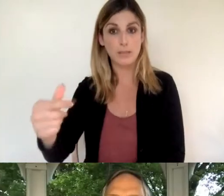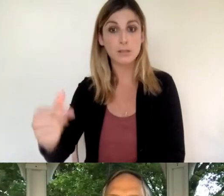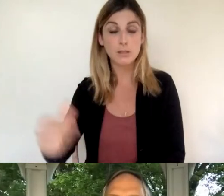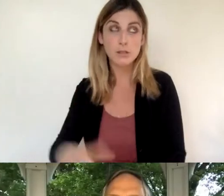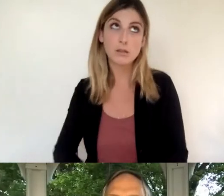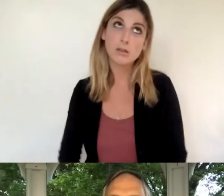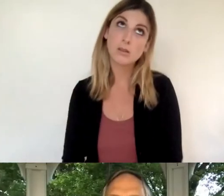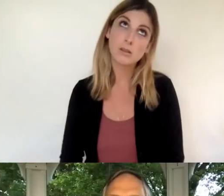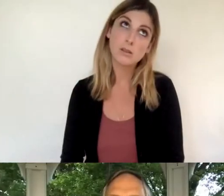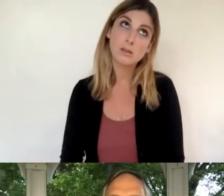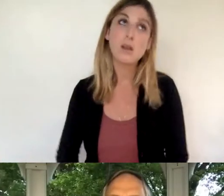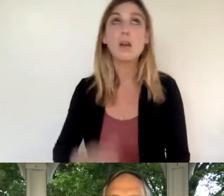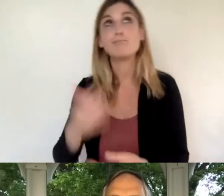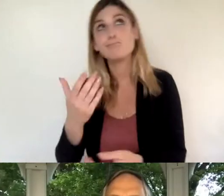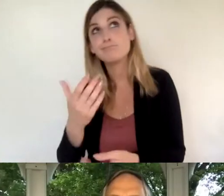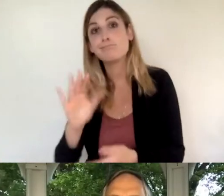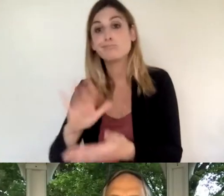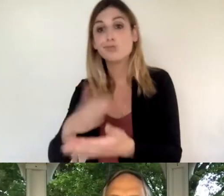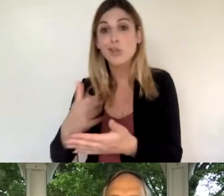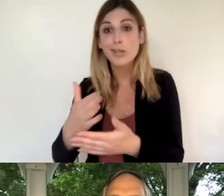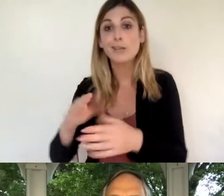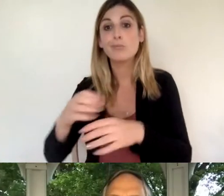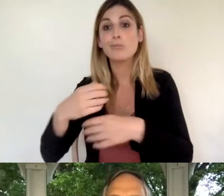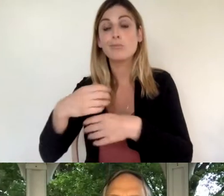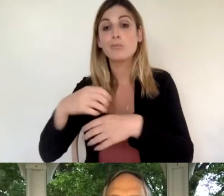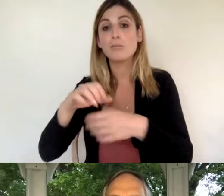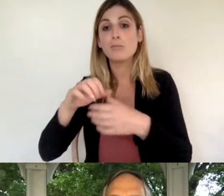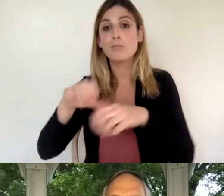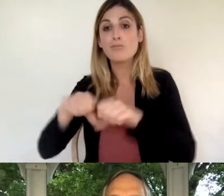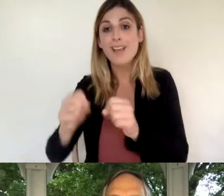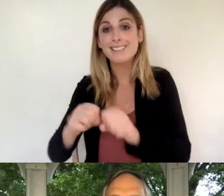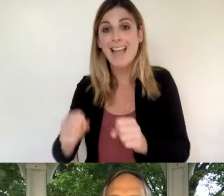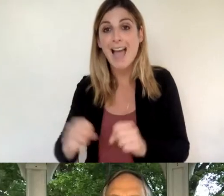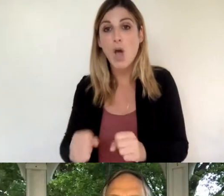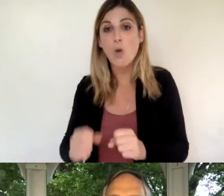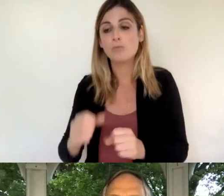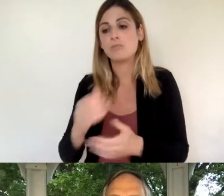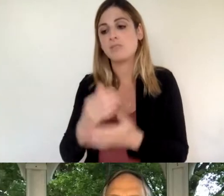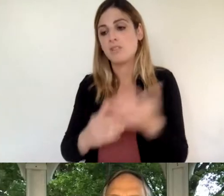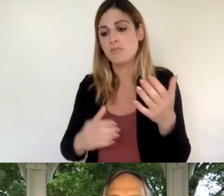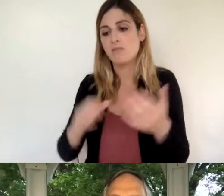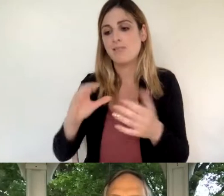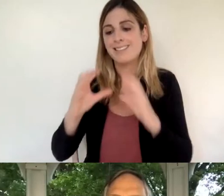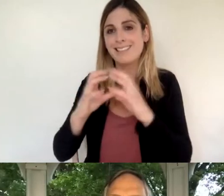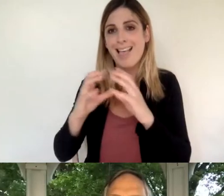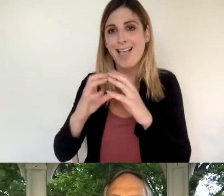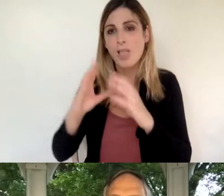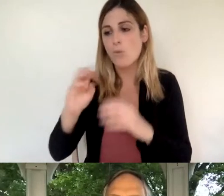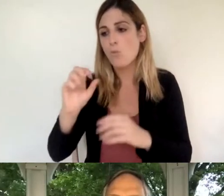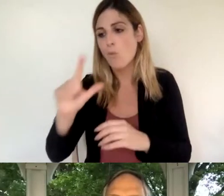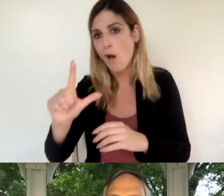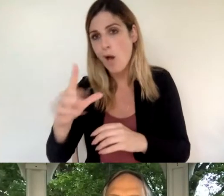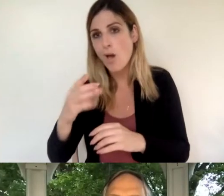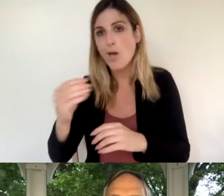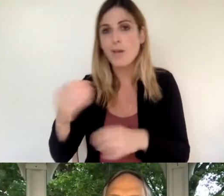and you know, cooking breaks down the food matrix. It breaks down some of the cell walls and makes things